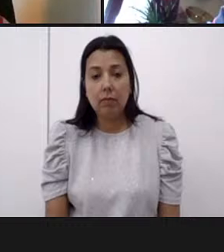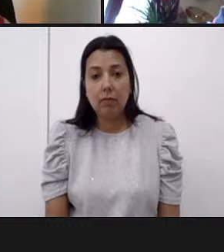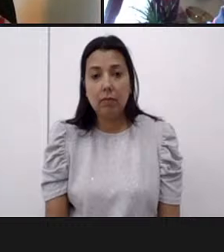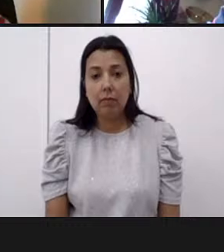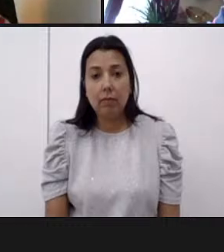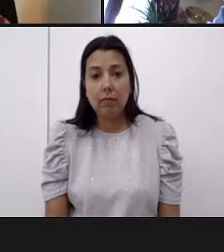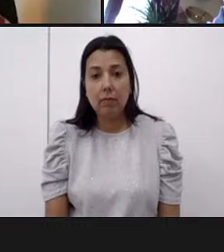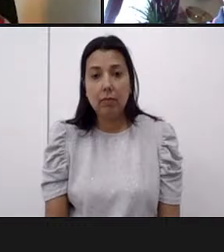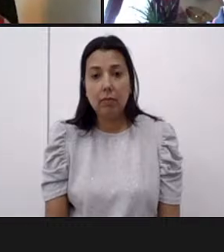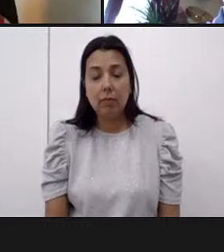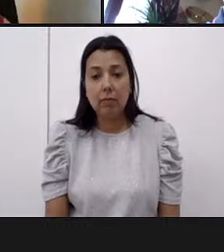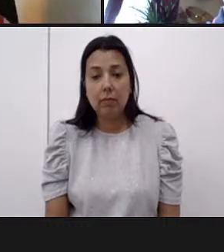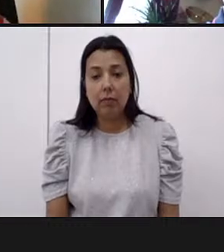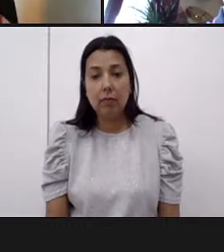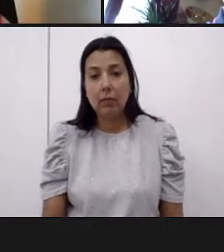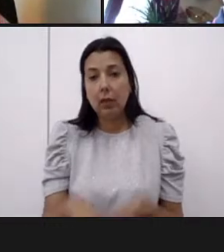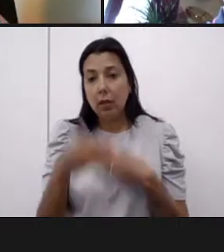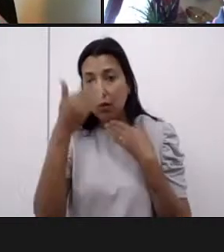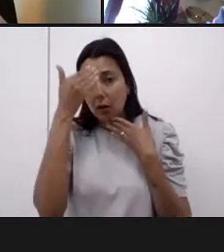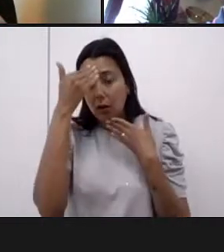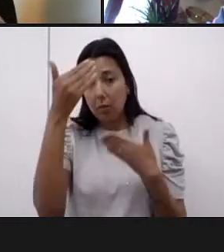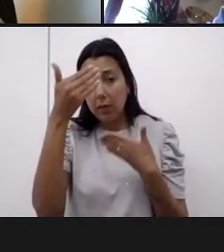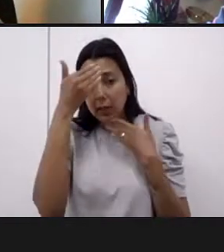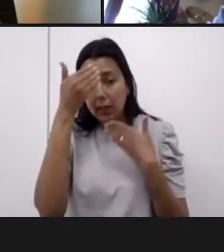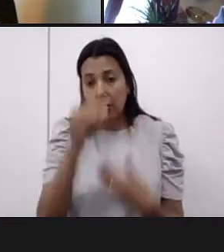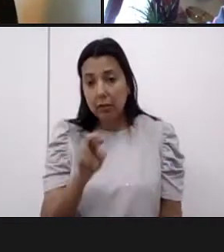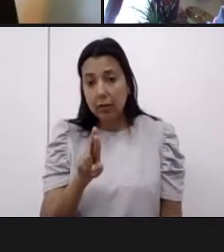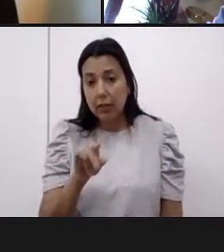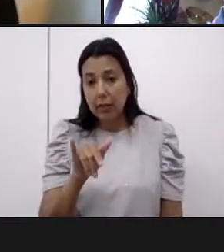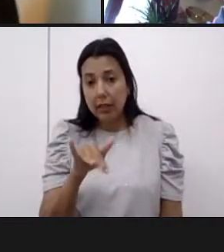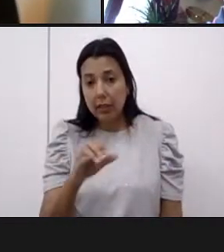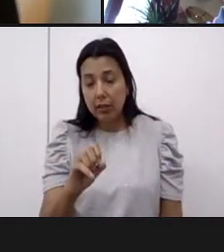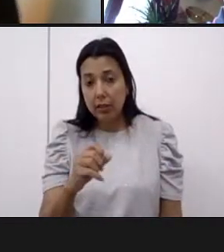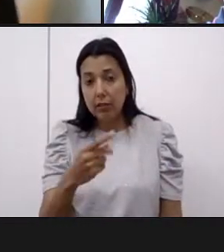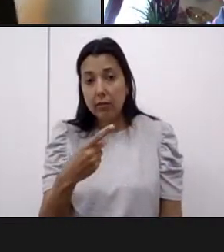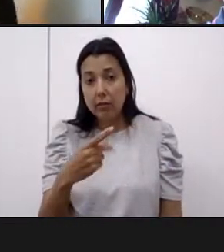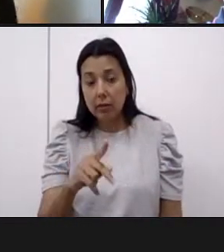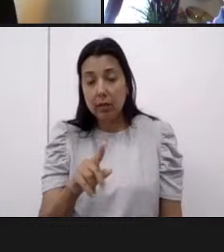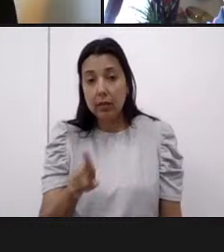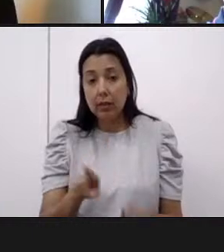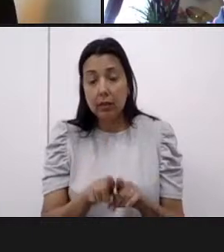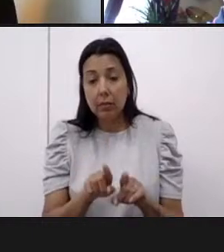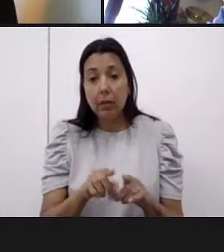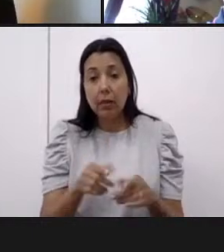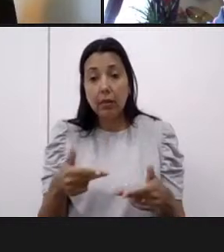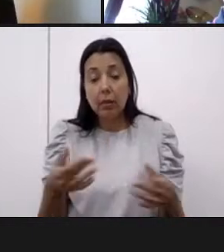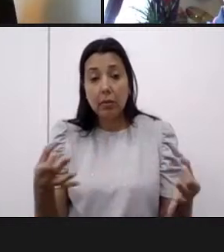Thank you. Thank you very much, Regina. It was great